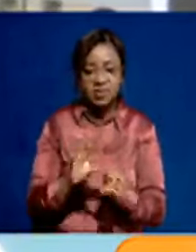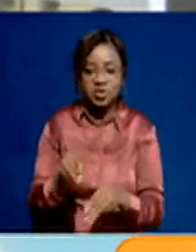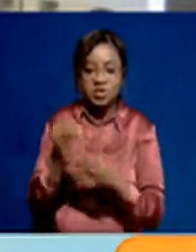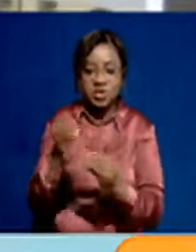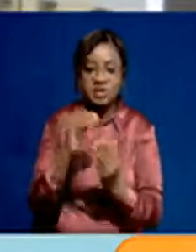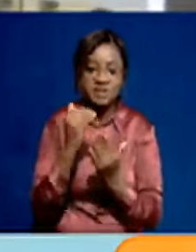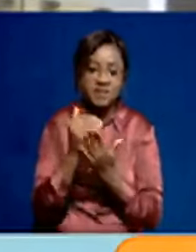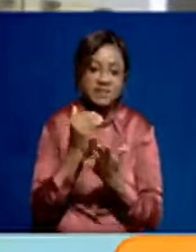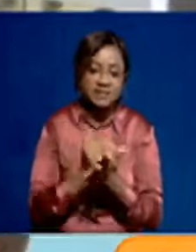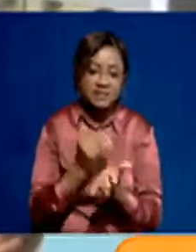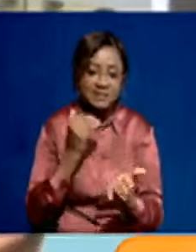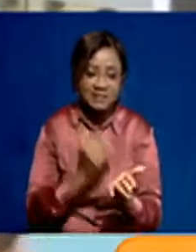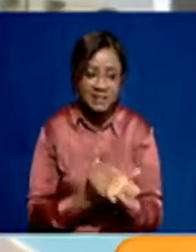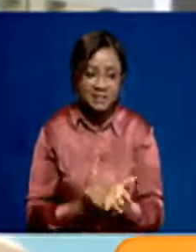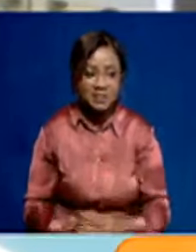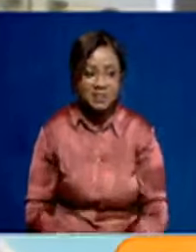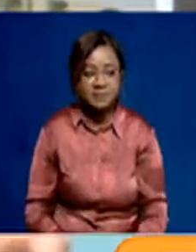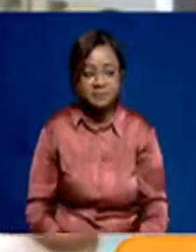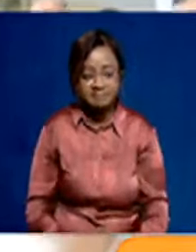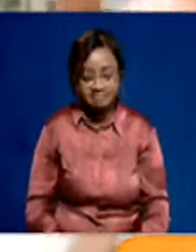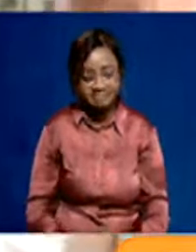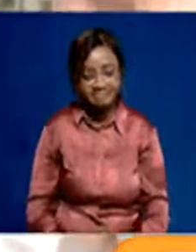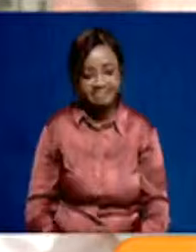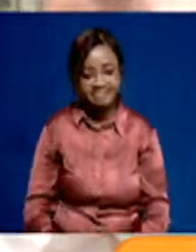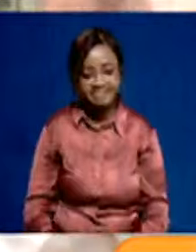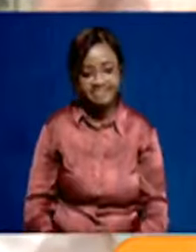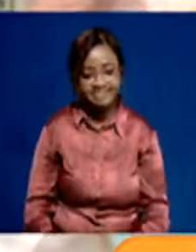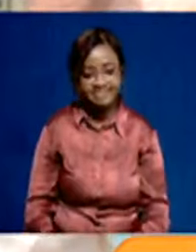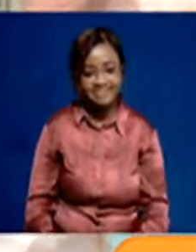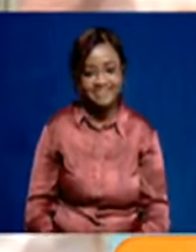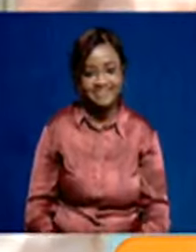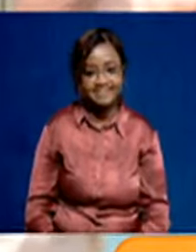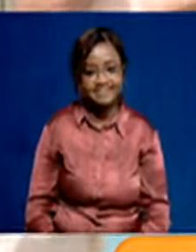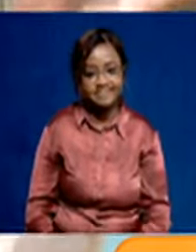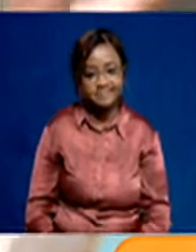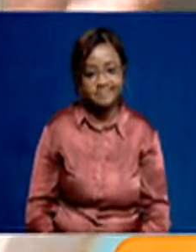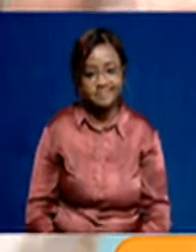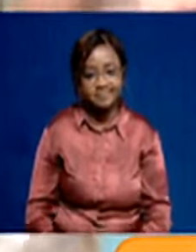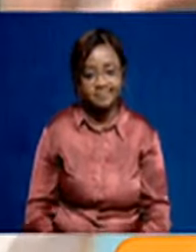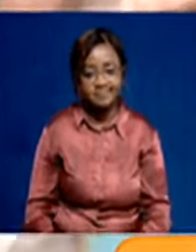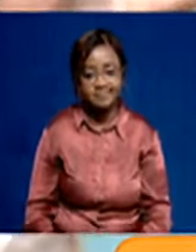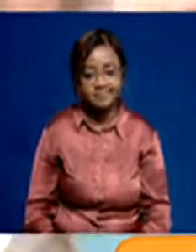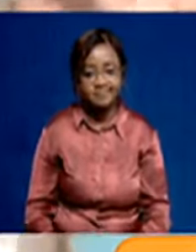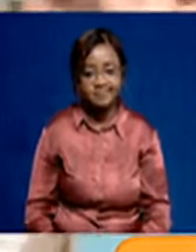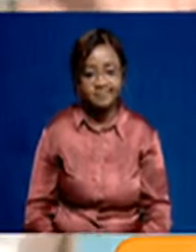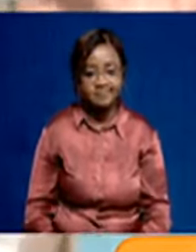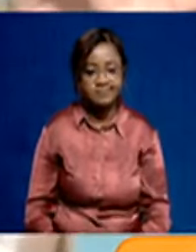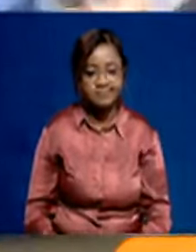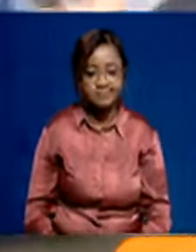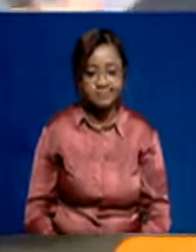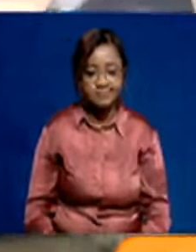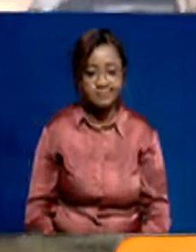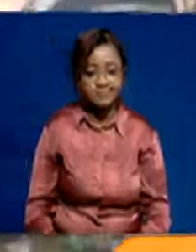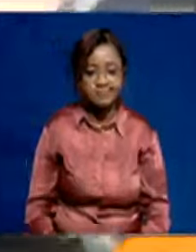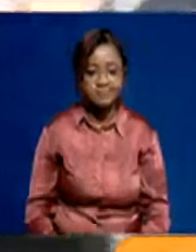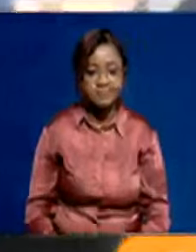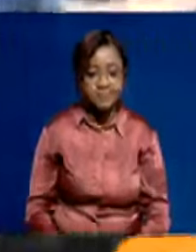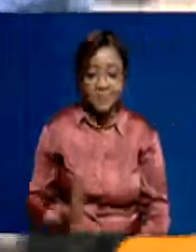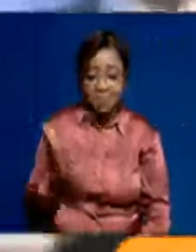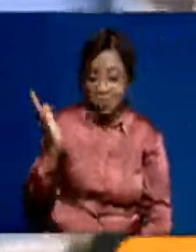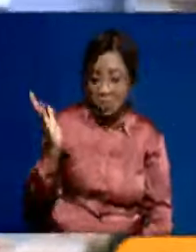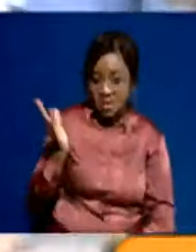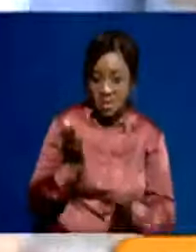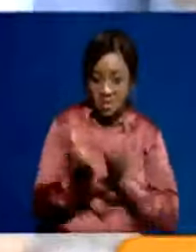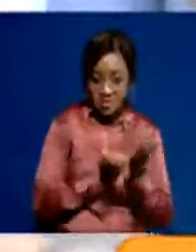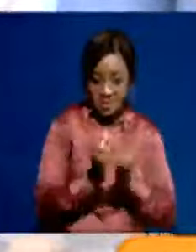walioadhiriwa na mambo haya, tuliambatana nao na tukaenda tukaandikisha reports zote vile ilivyokuwa. Fishermen and traders